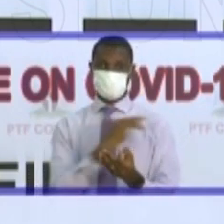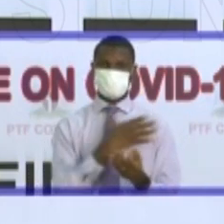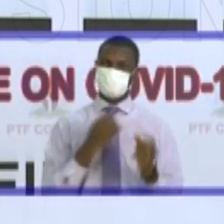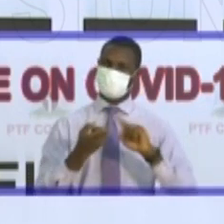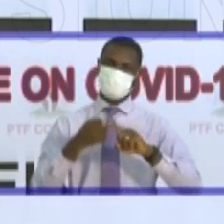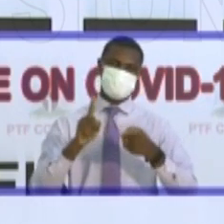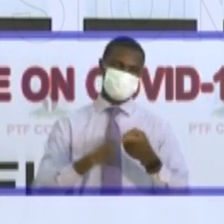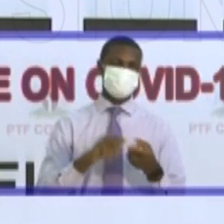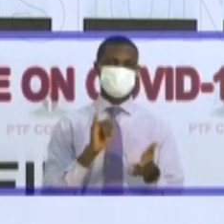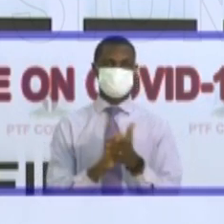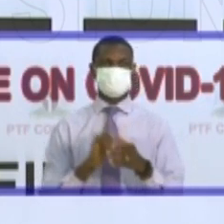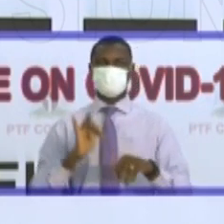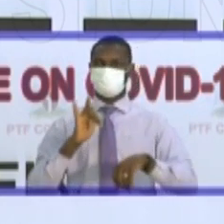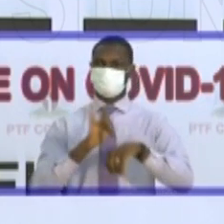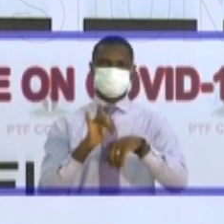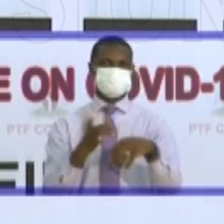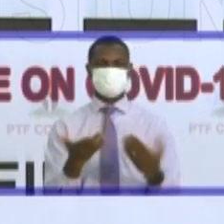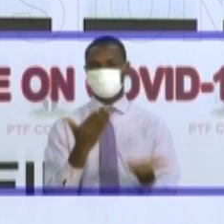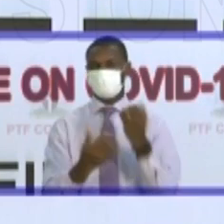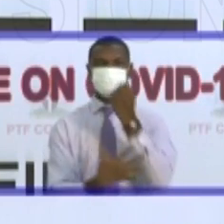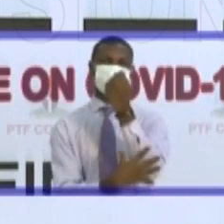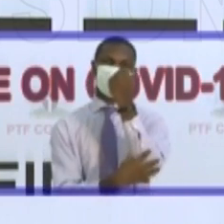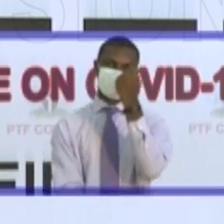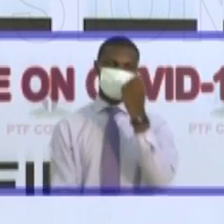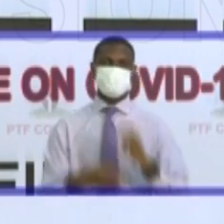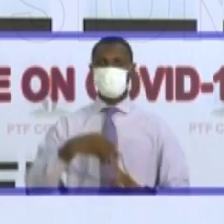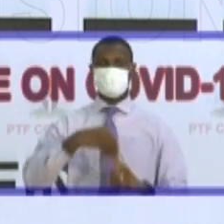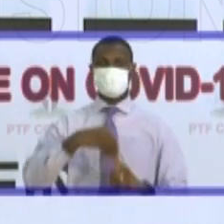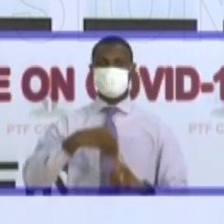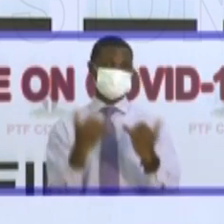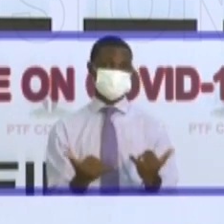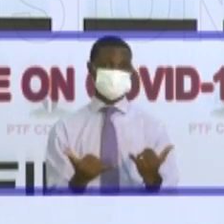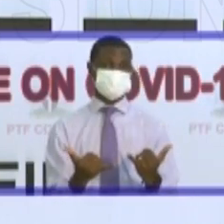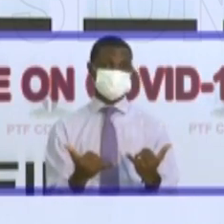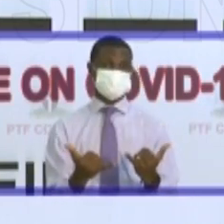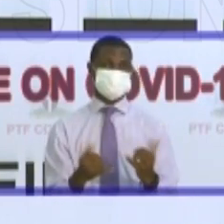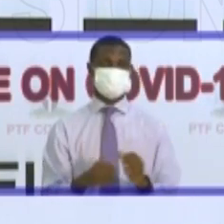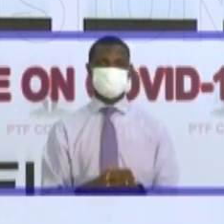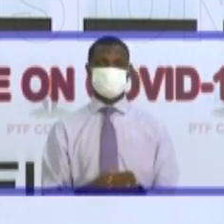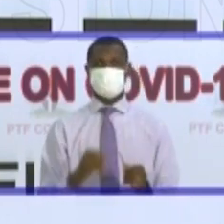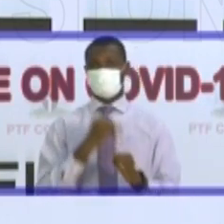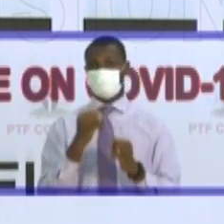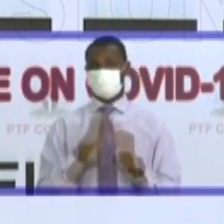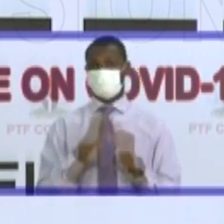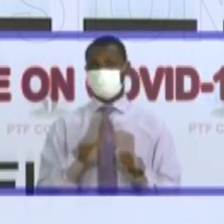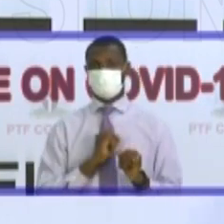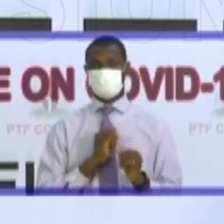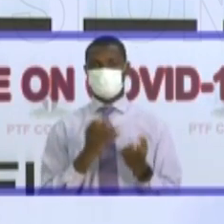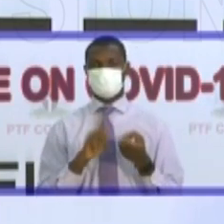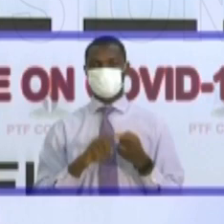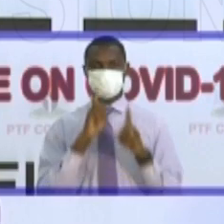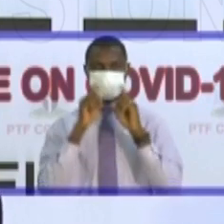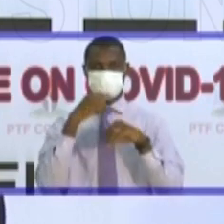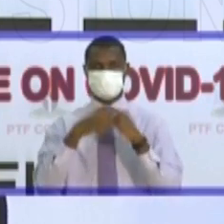are less fortunate in this difficult period. Finally, I'd like to talk about